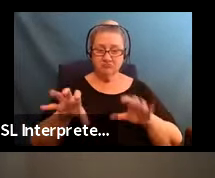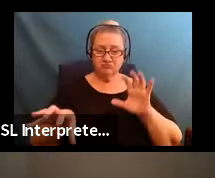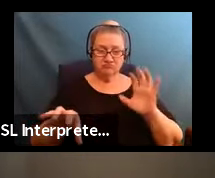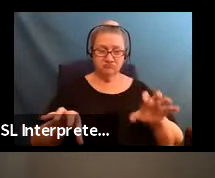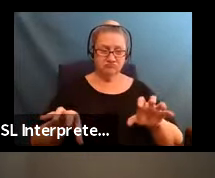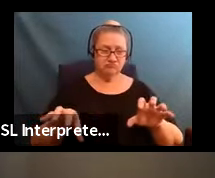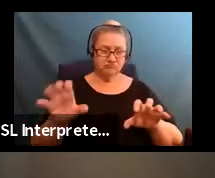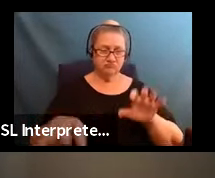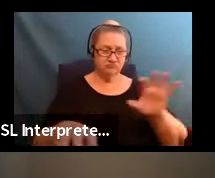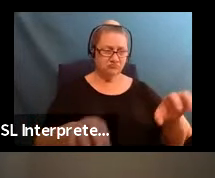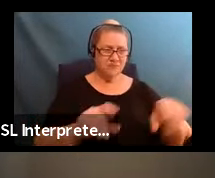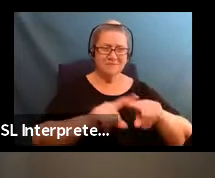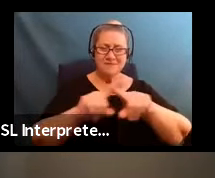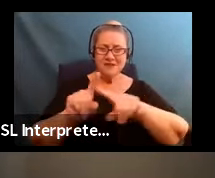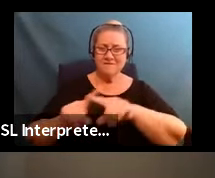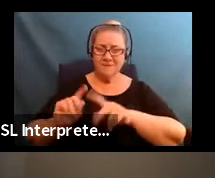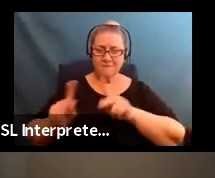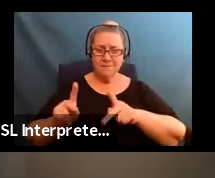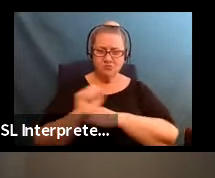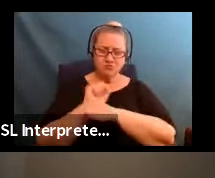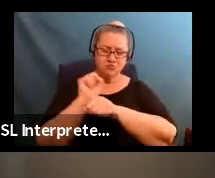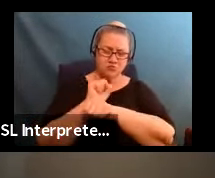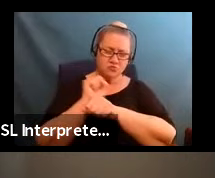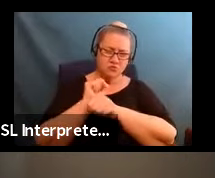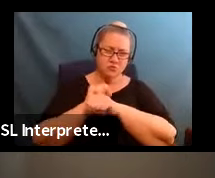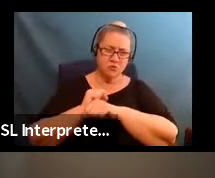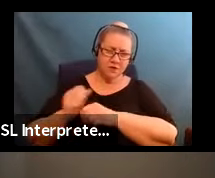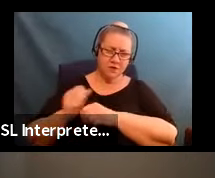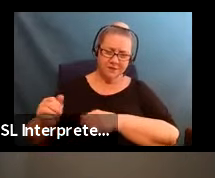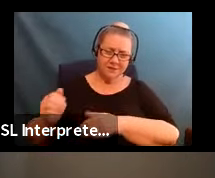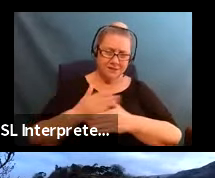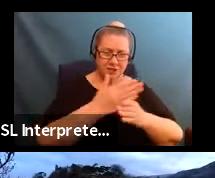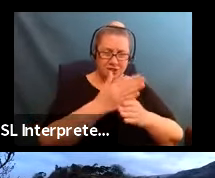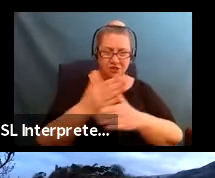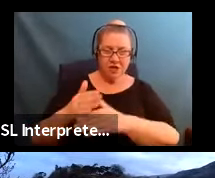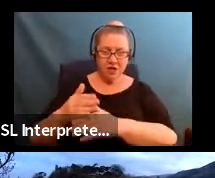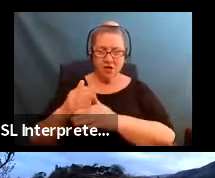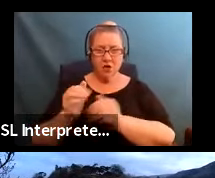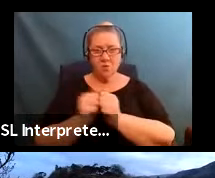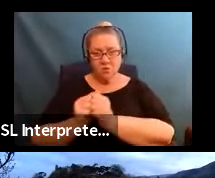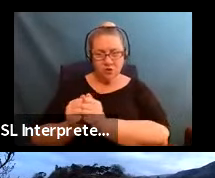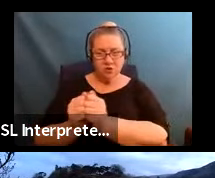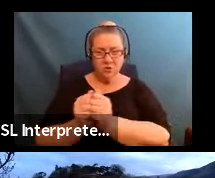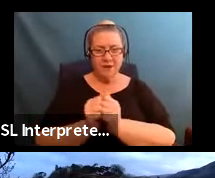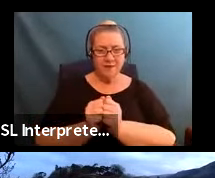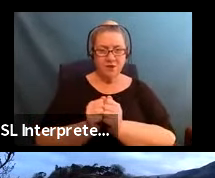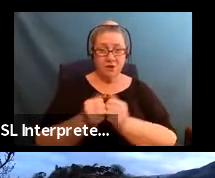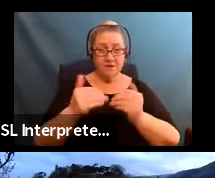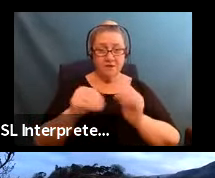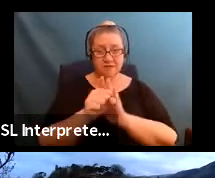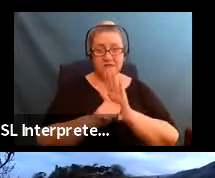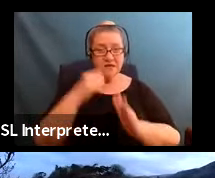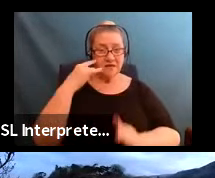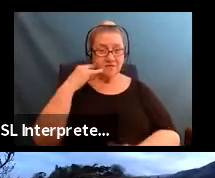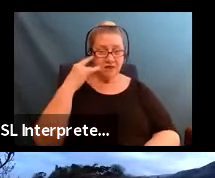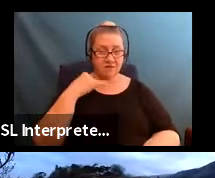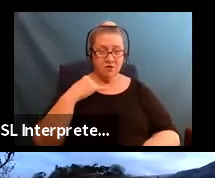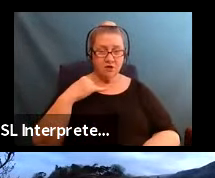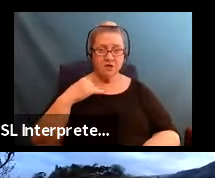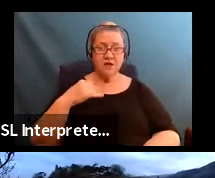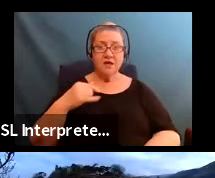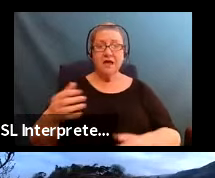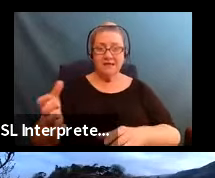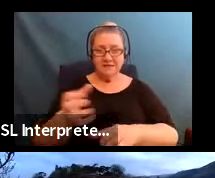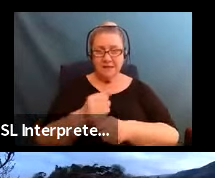of people who have been doing this work, who understand how to reach these target populations. And this is the state of California taking those